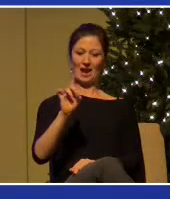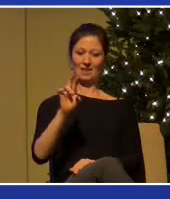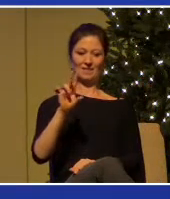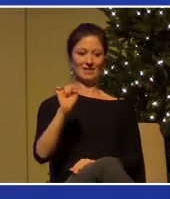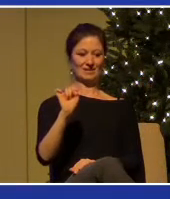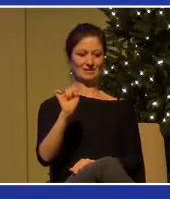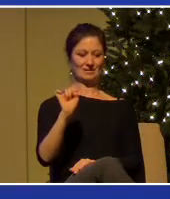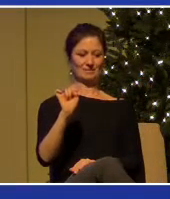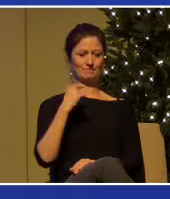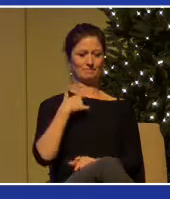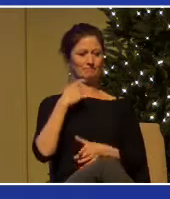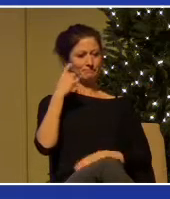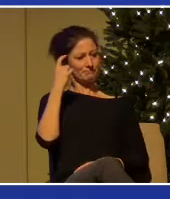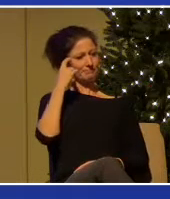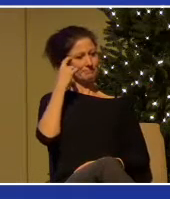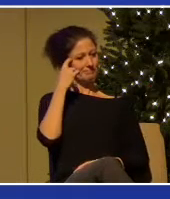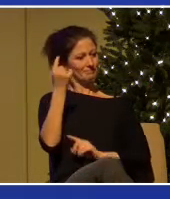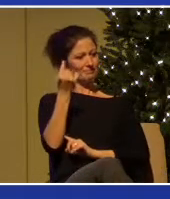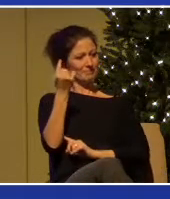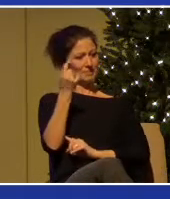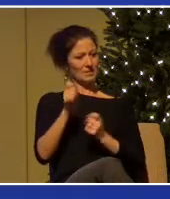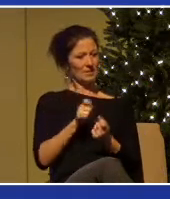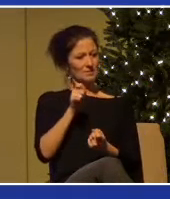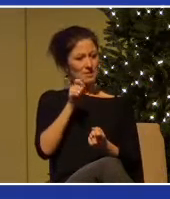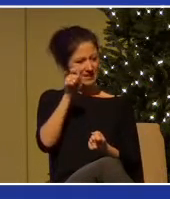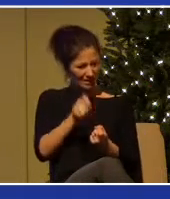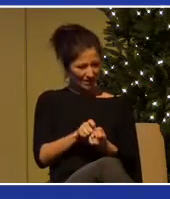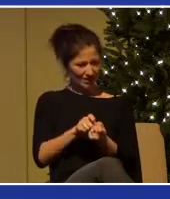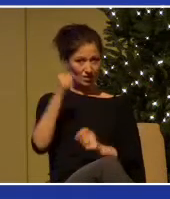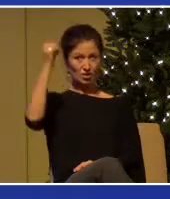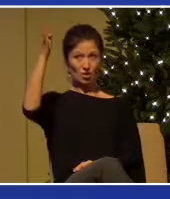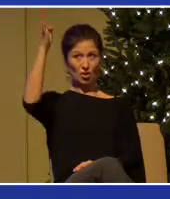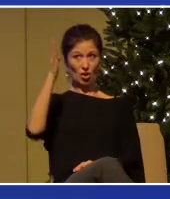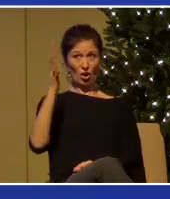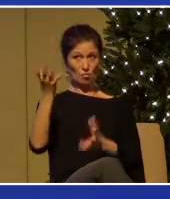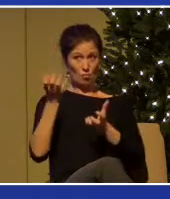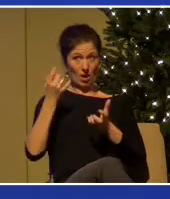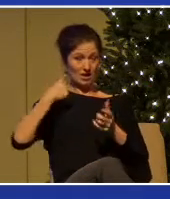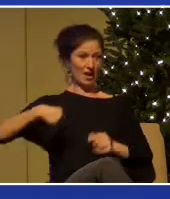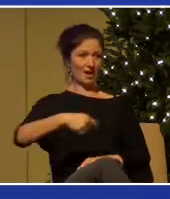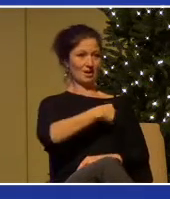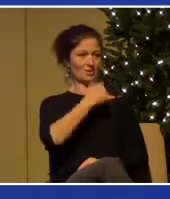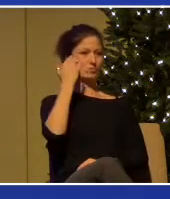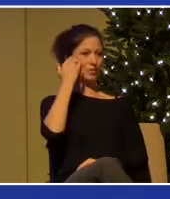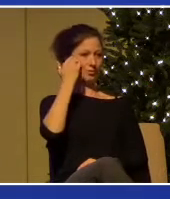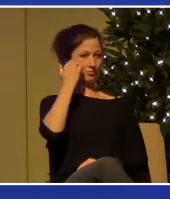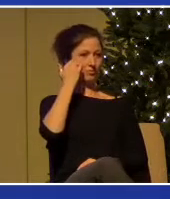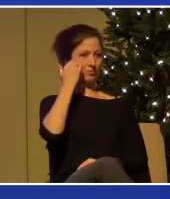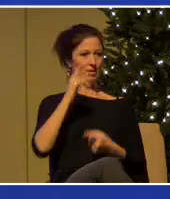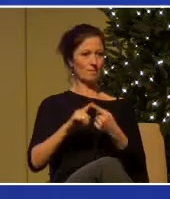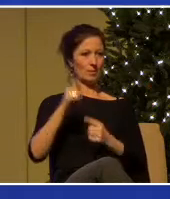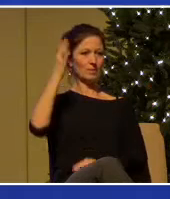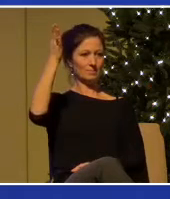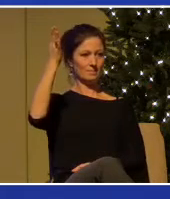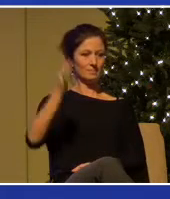believe there's something specific that God wants us to know about himself in Jesus Christ.